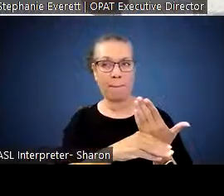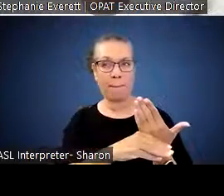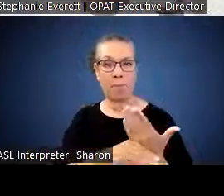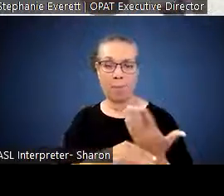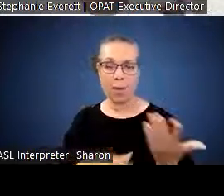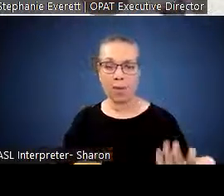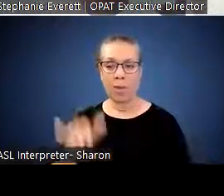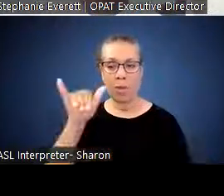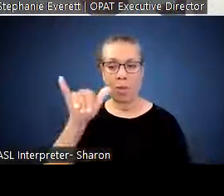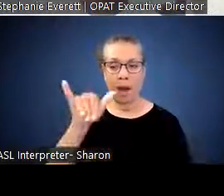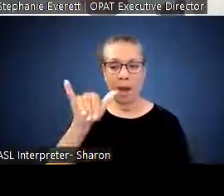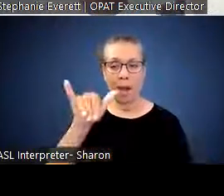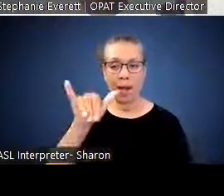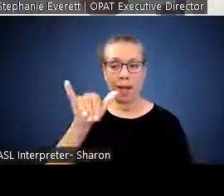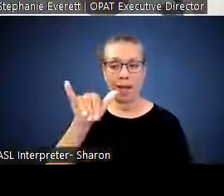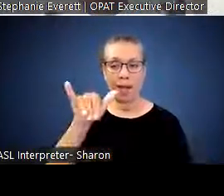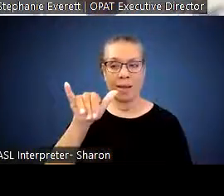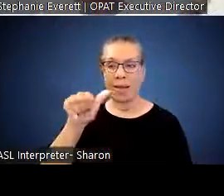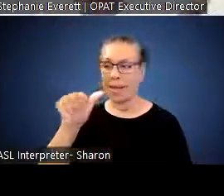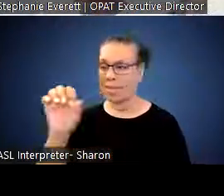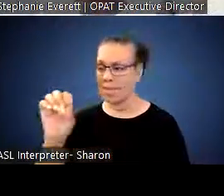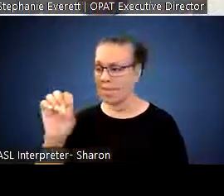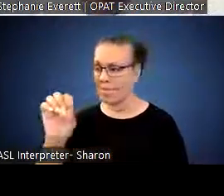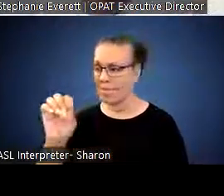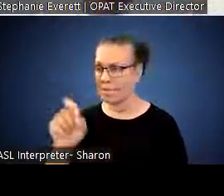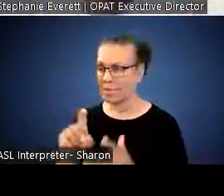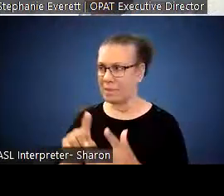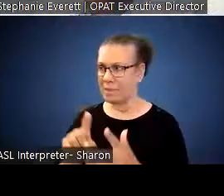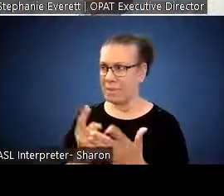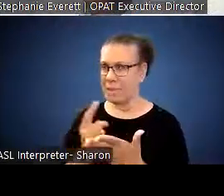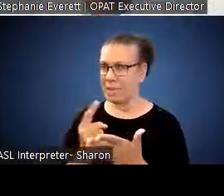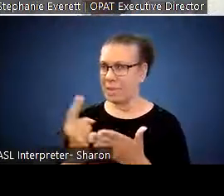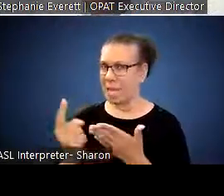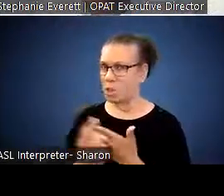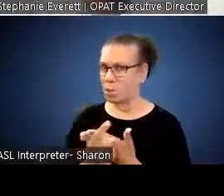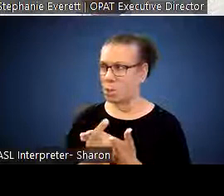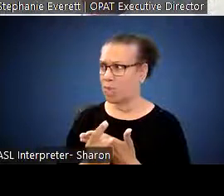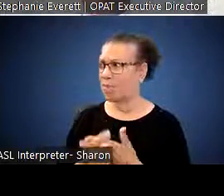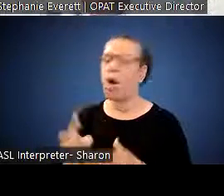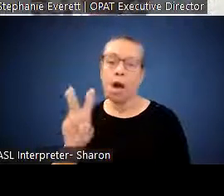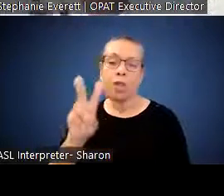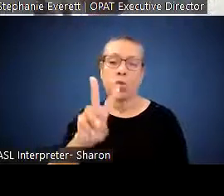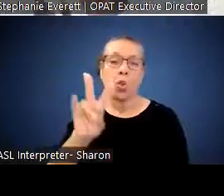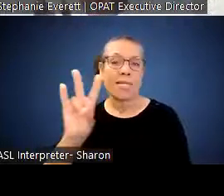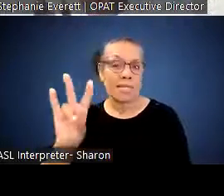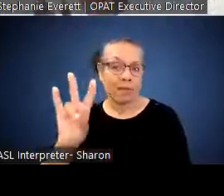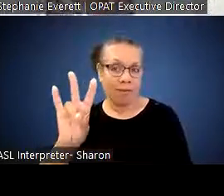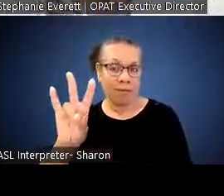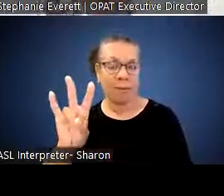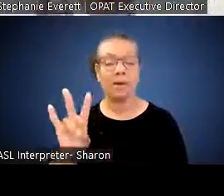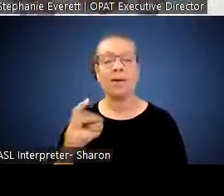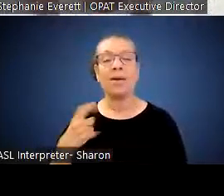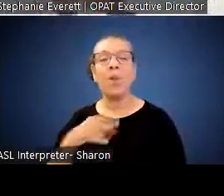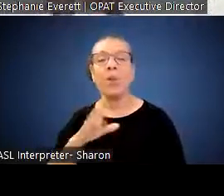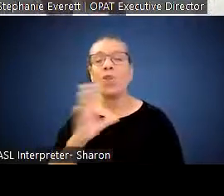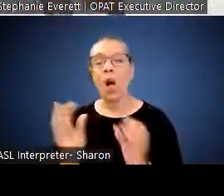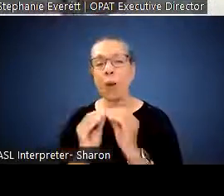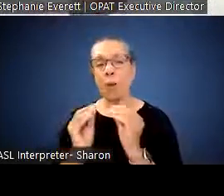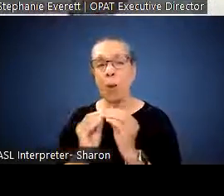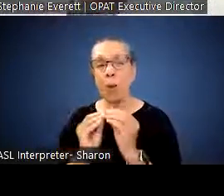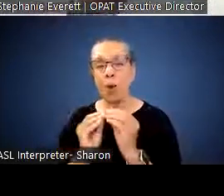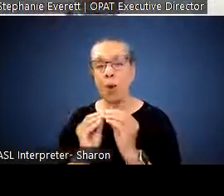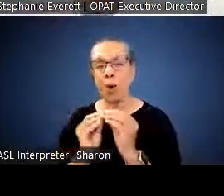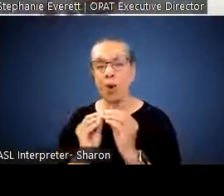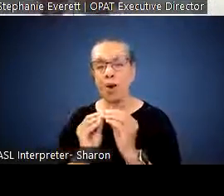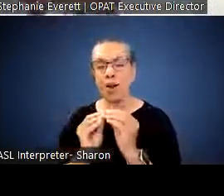YE, starting next week, the week after, the 27th. And we'll talk a little bit more about that later. I'm trying to stall and